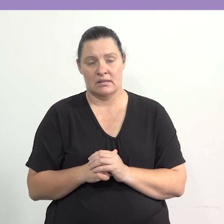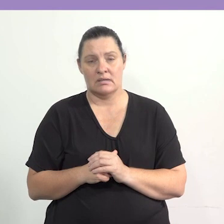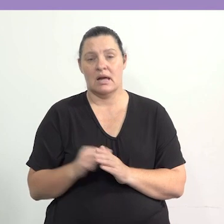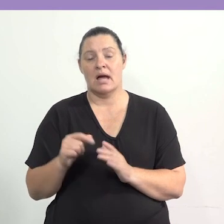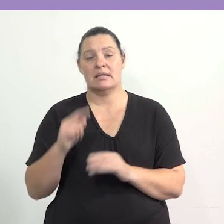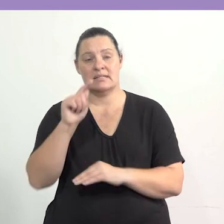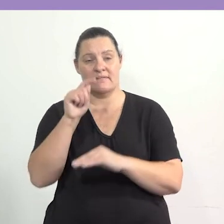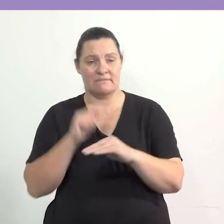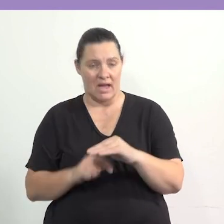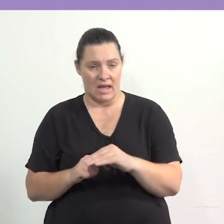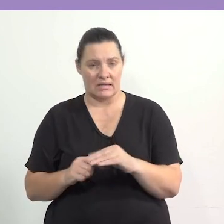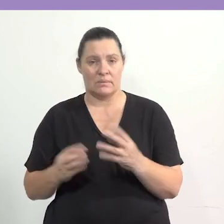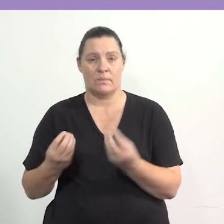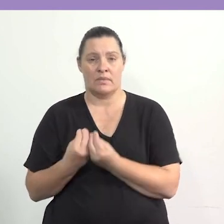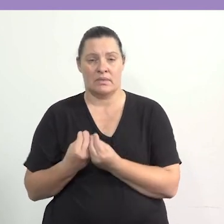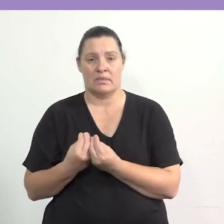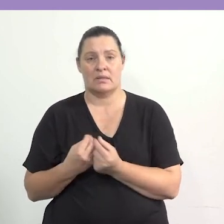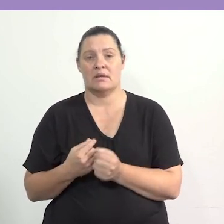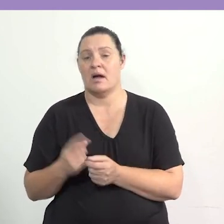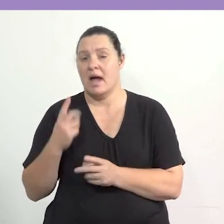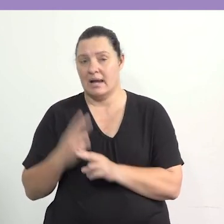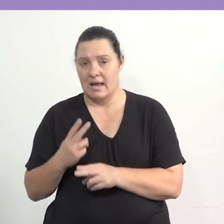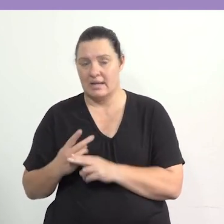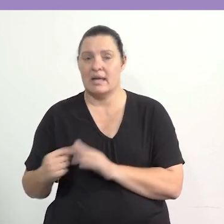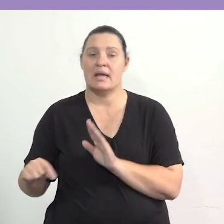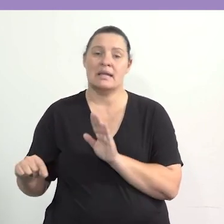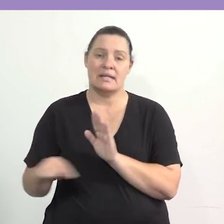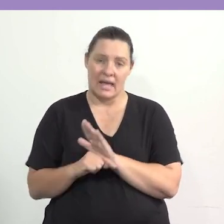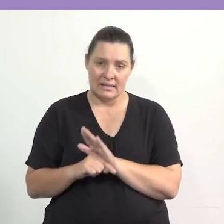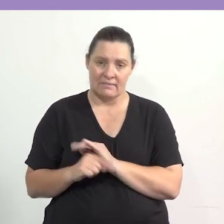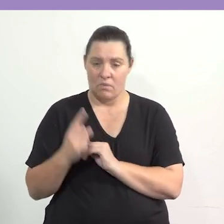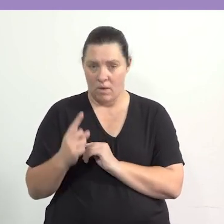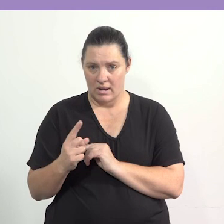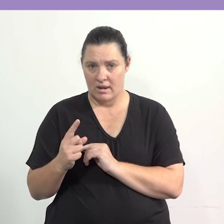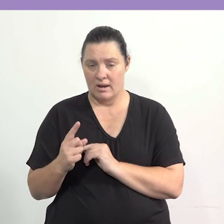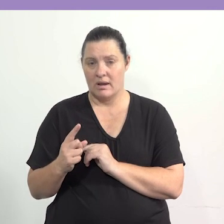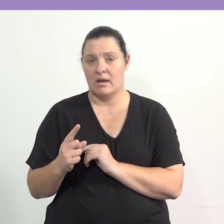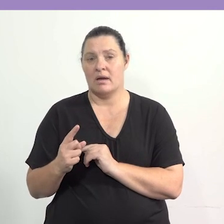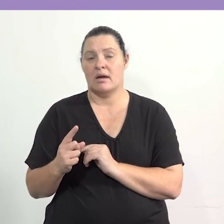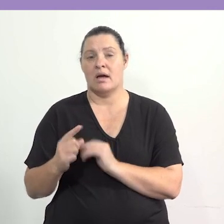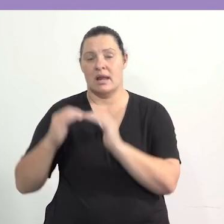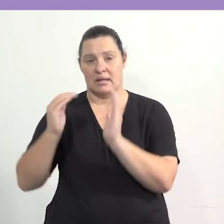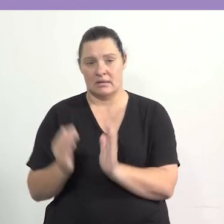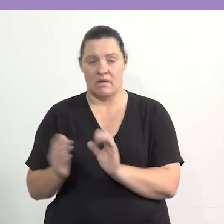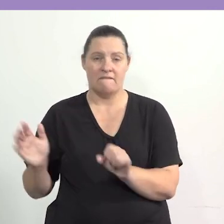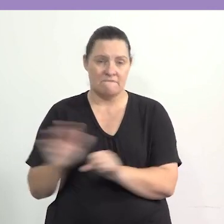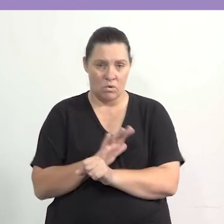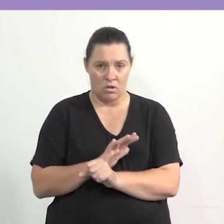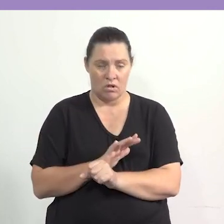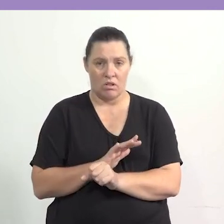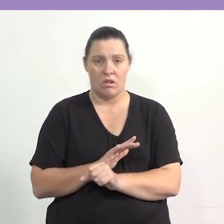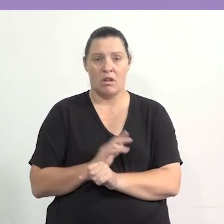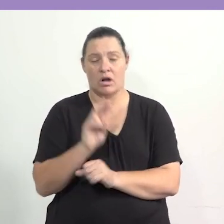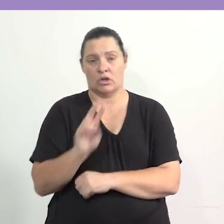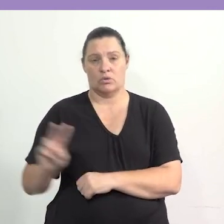to divide this by, again, the negative 1 is in brackets and the whole negative 1 is